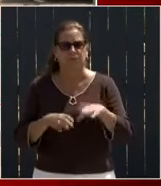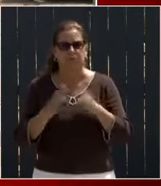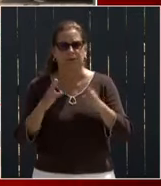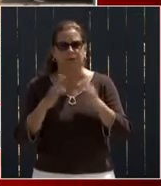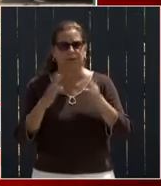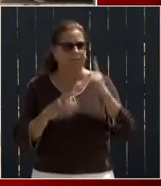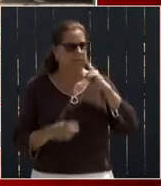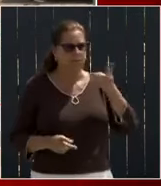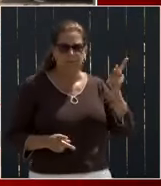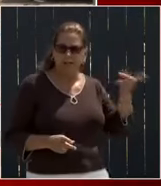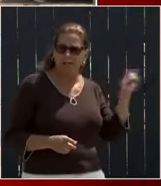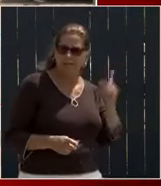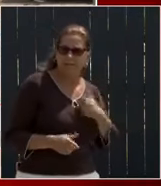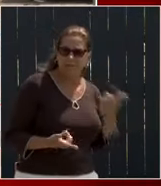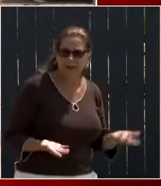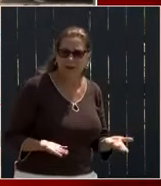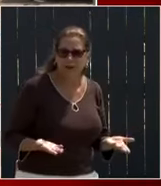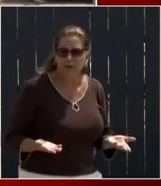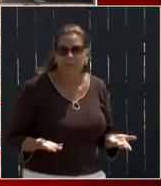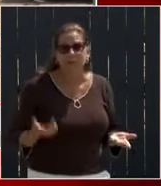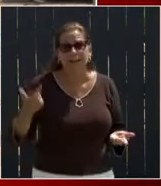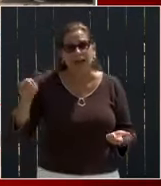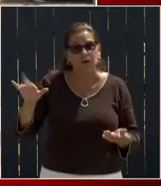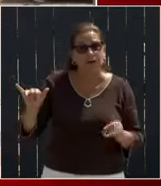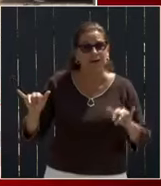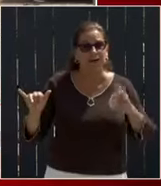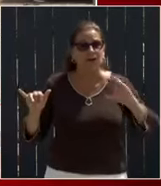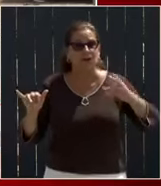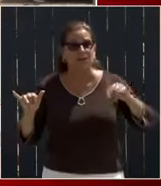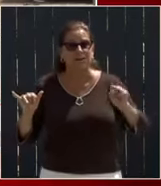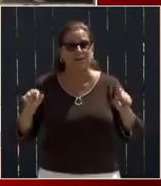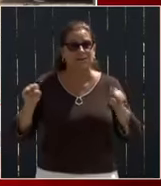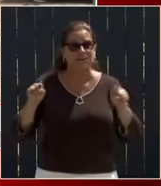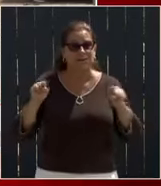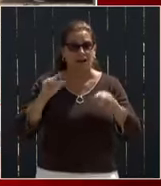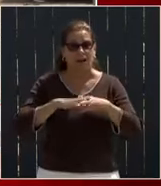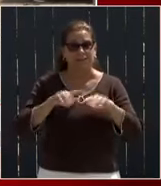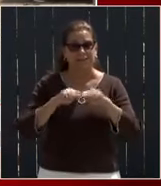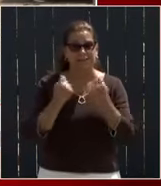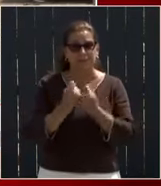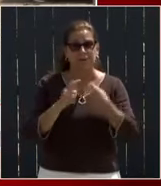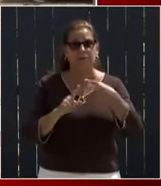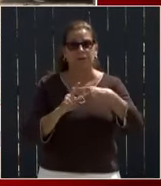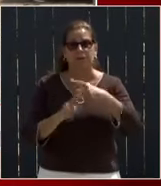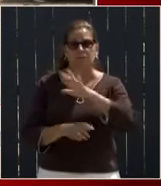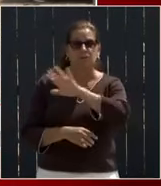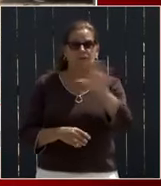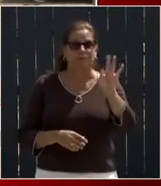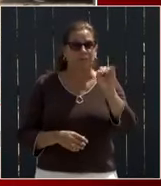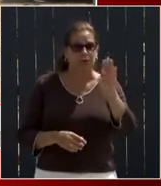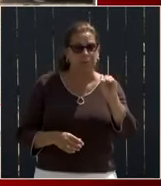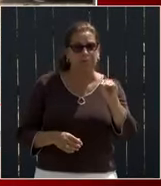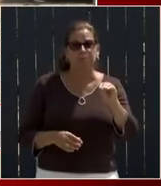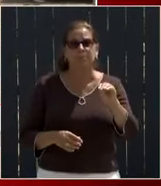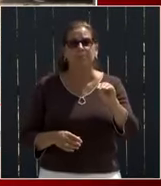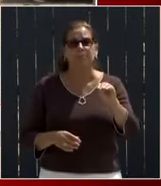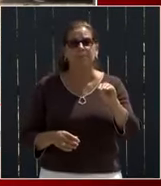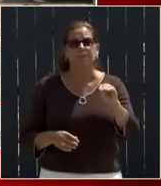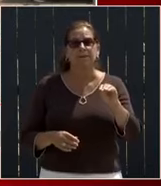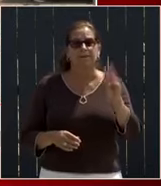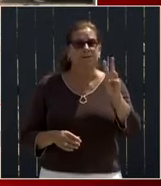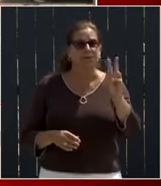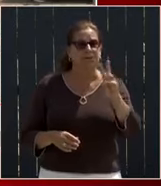So, Gary, you and Chris and all the team of your firm, the William C. Smith